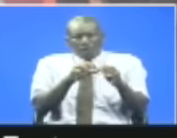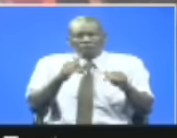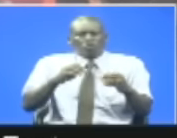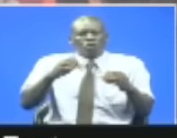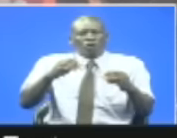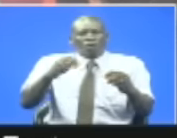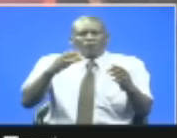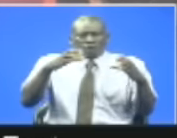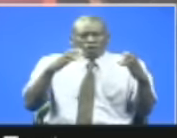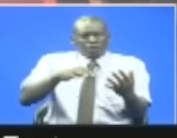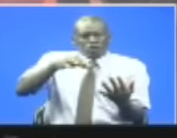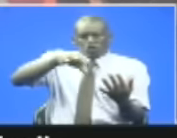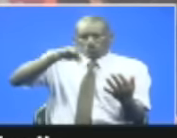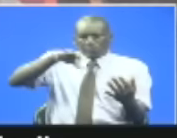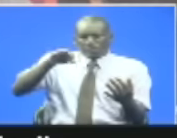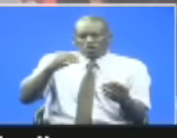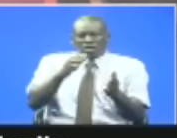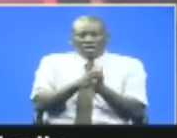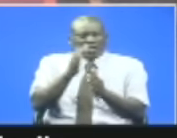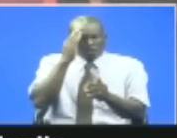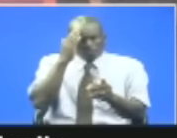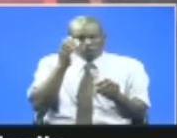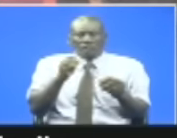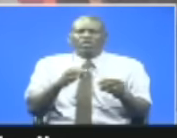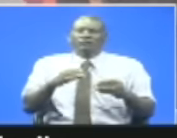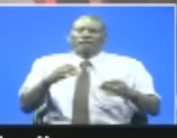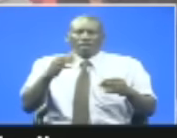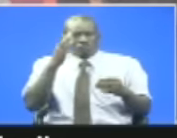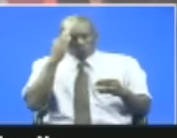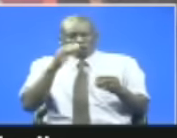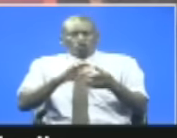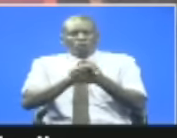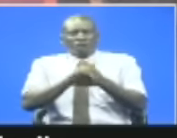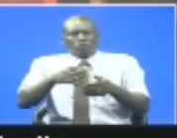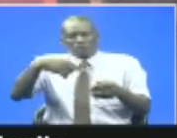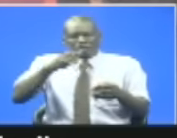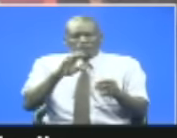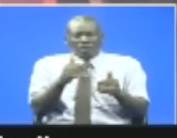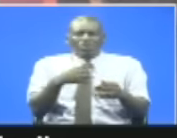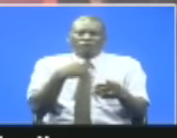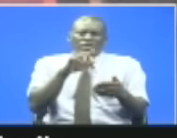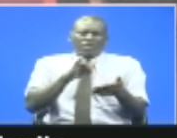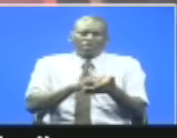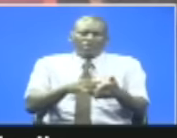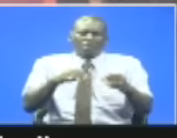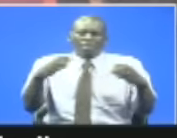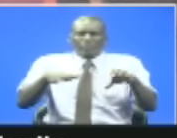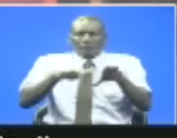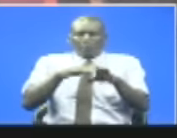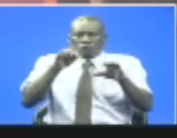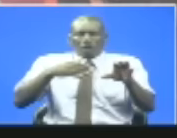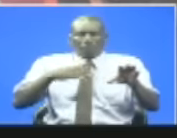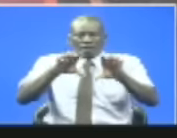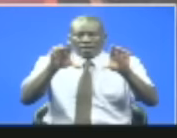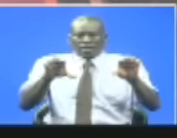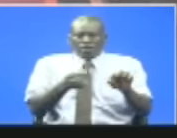thought Jubilee was getting it right when they're saying, okay, party members should have a card, and all these are the people are going to do the